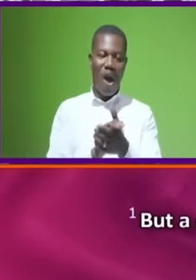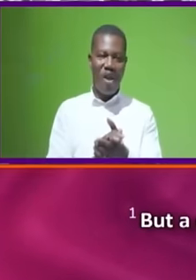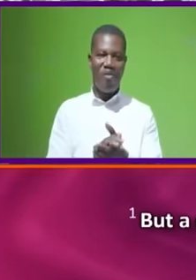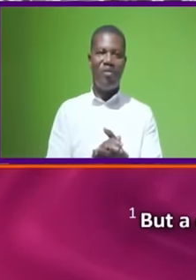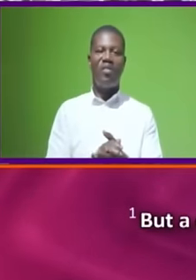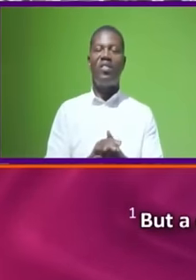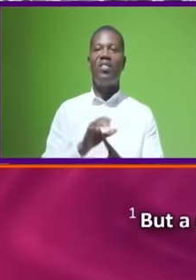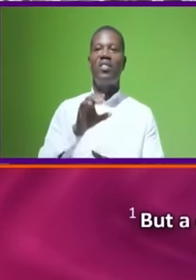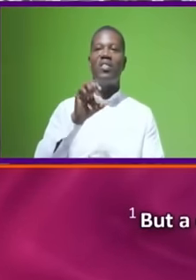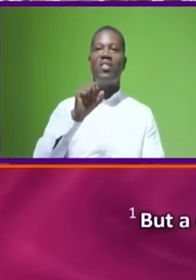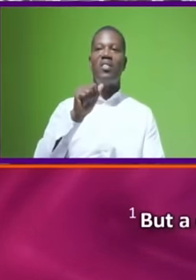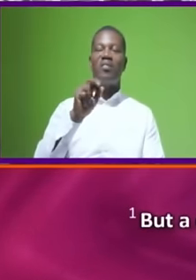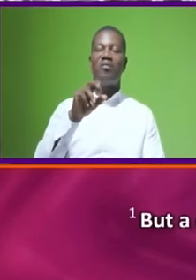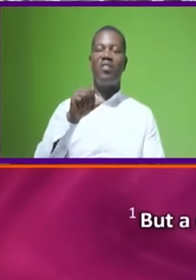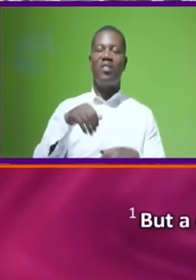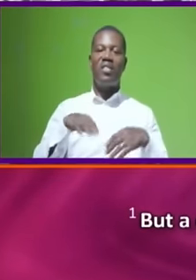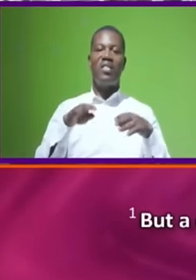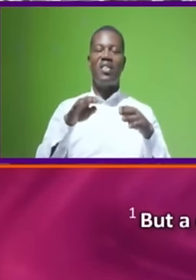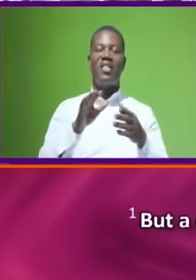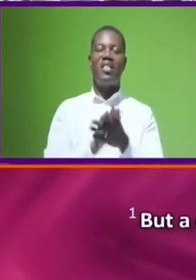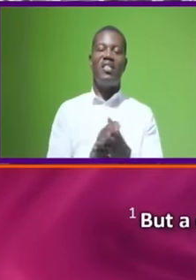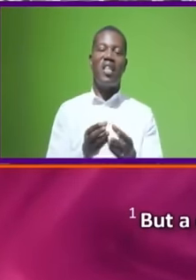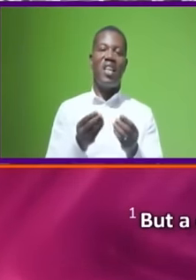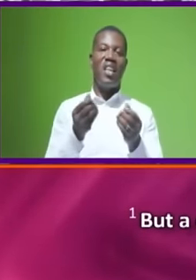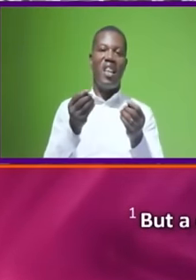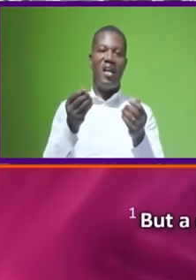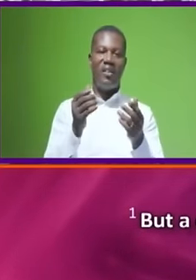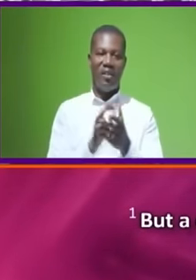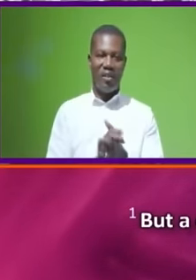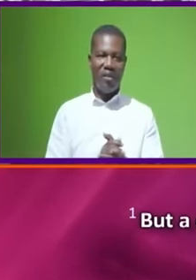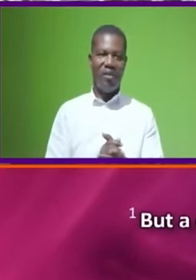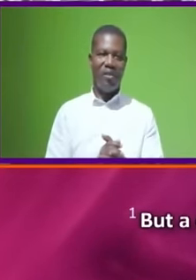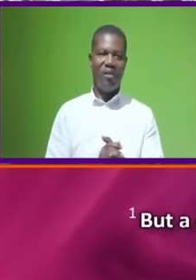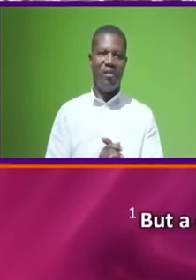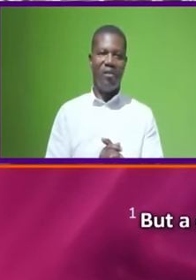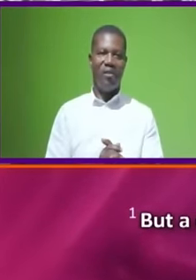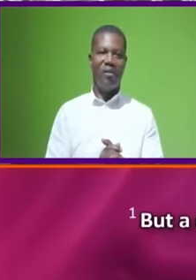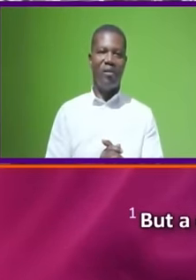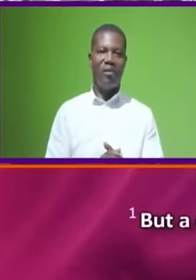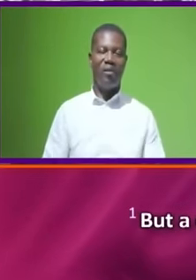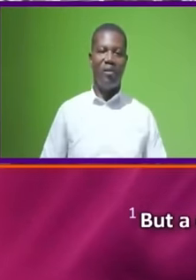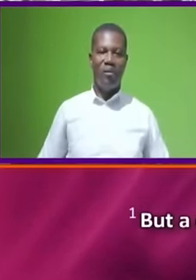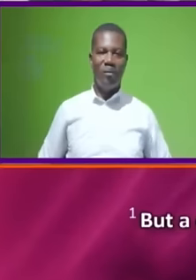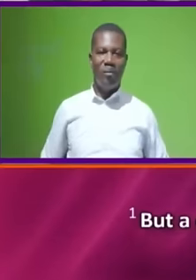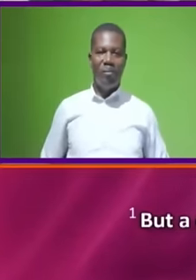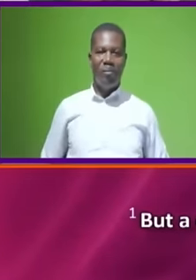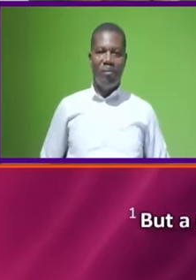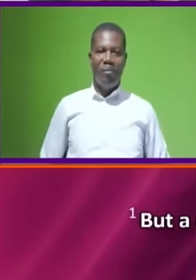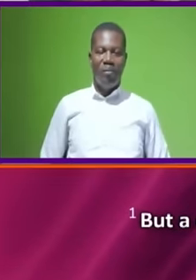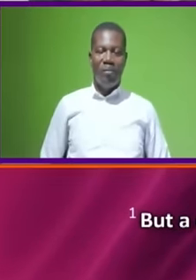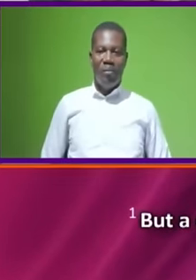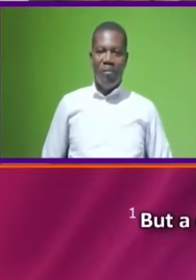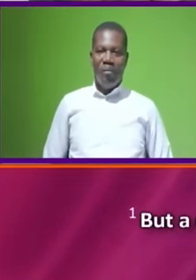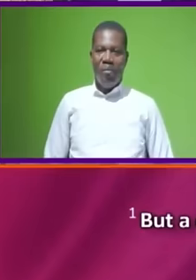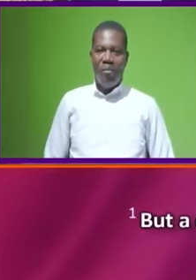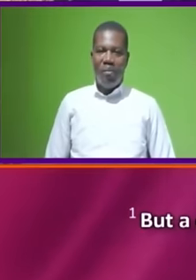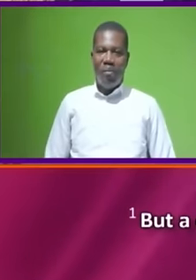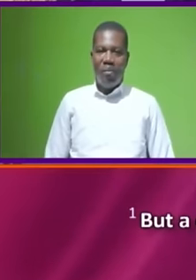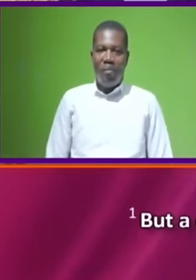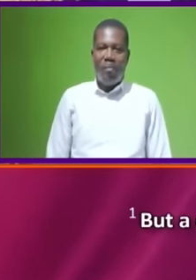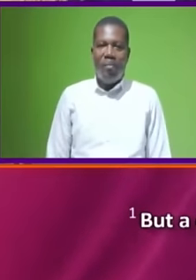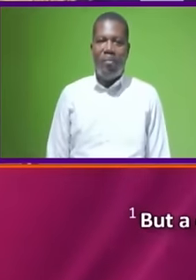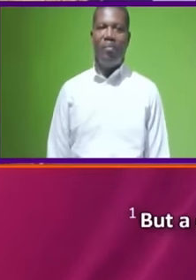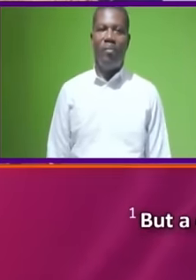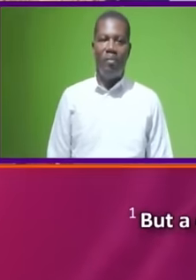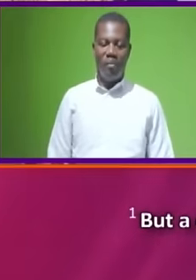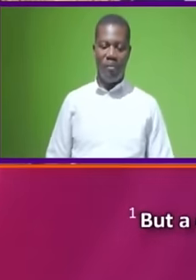yire Sapphira. Ton asasi bi. E ton asasi bi. Sa. Muntie. Hana ehuante